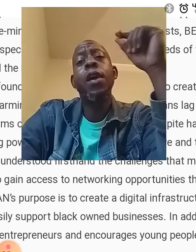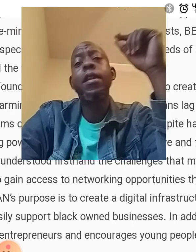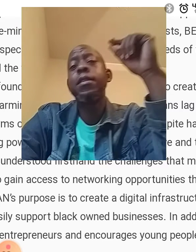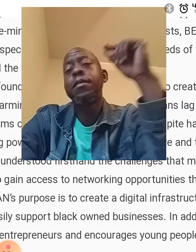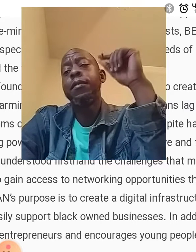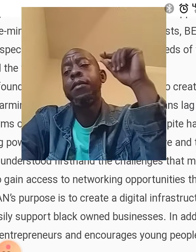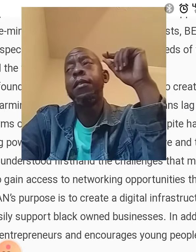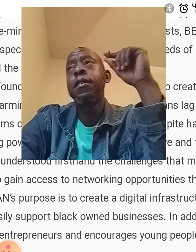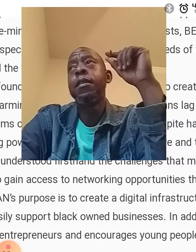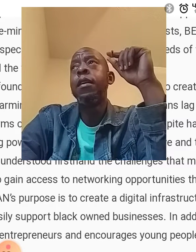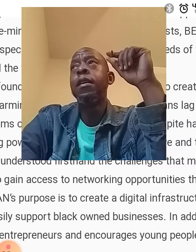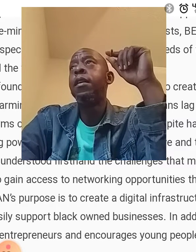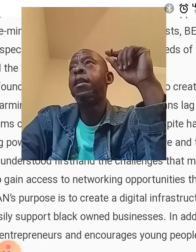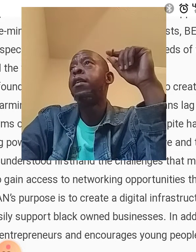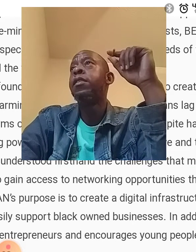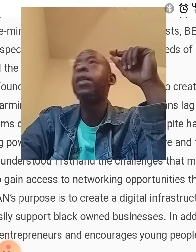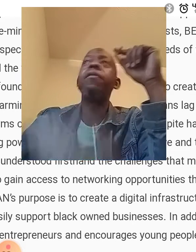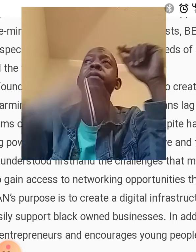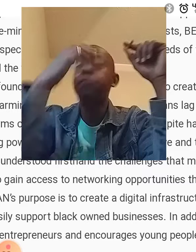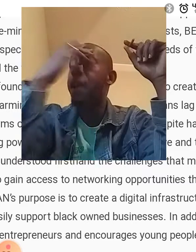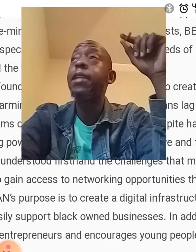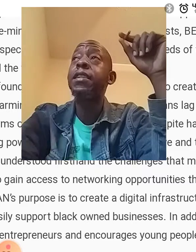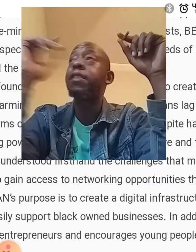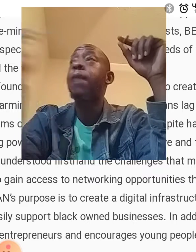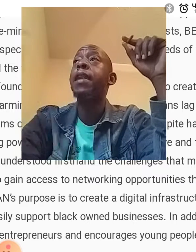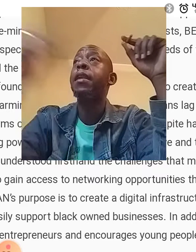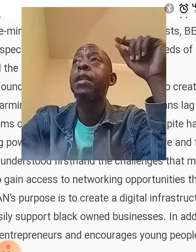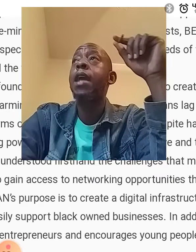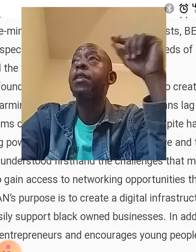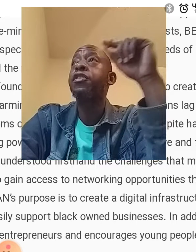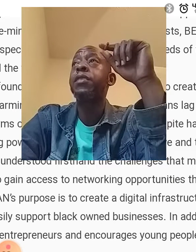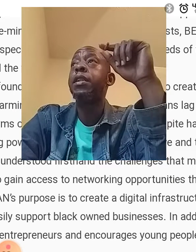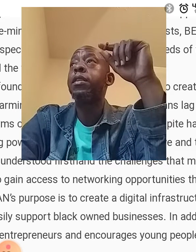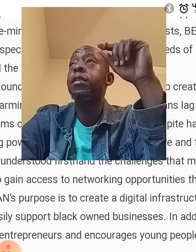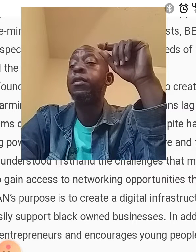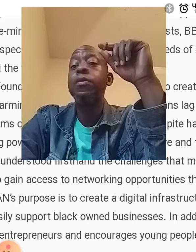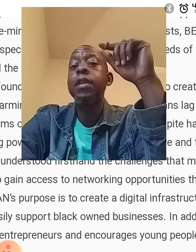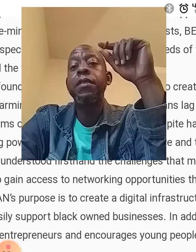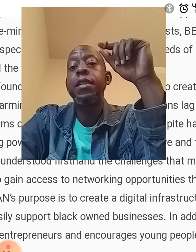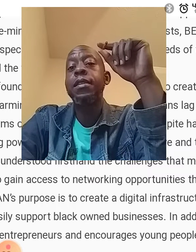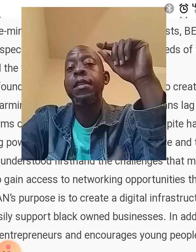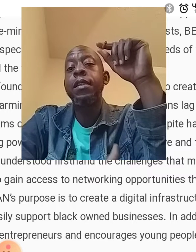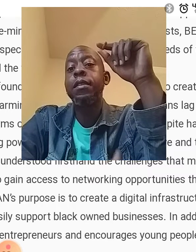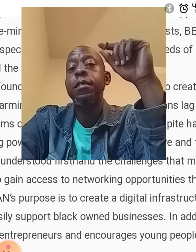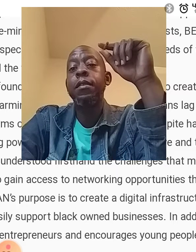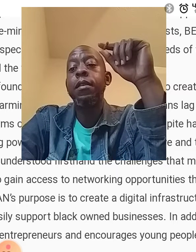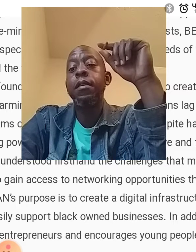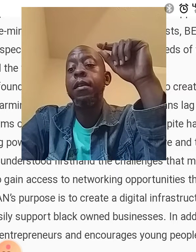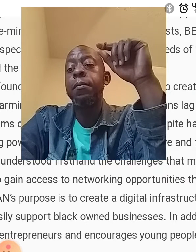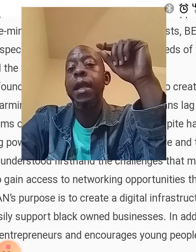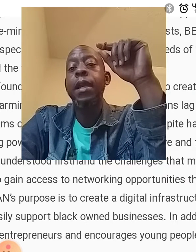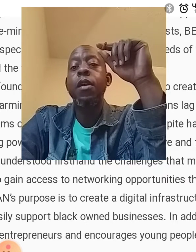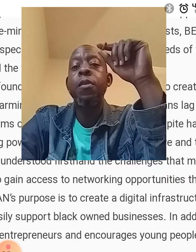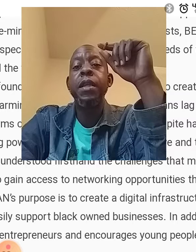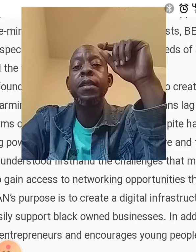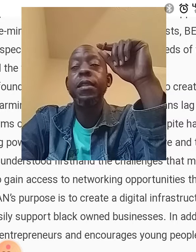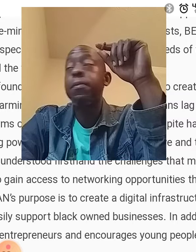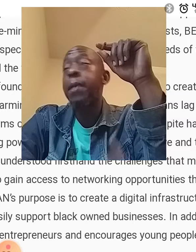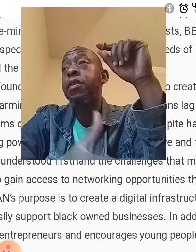it's hard to... You never, riding up and down the street, you never just see